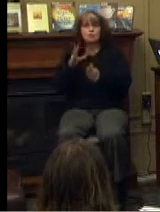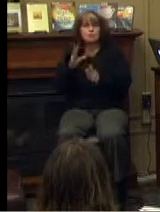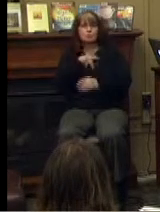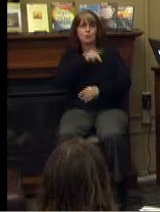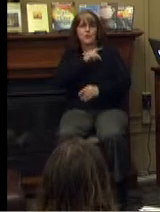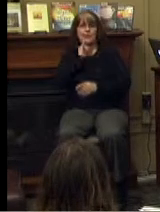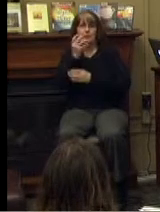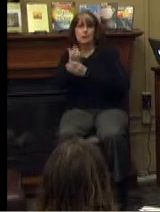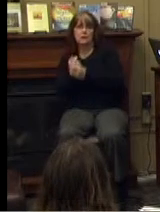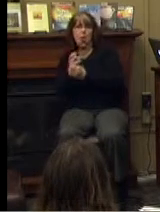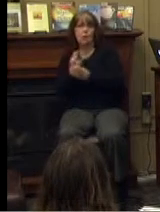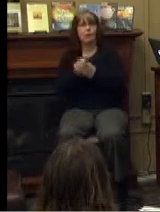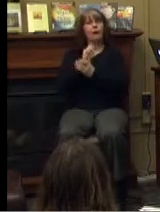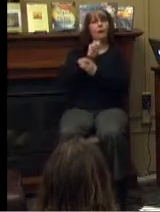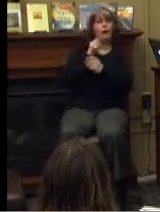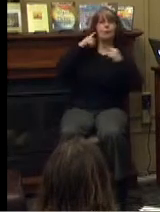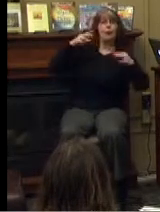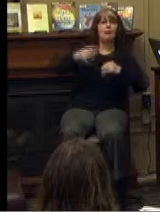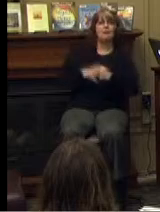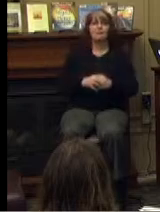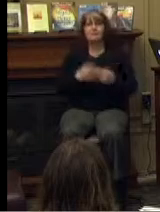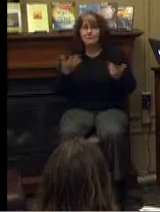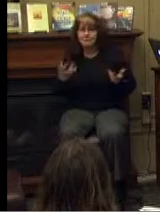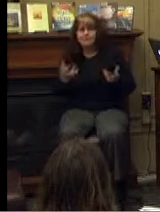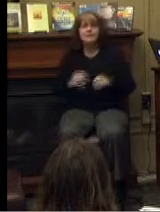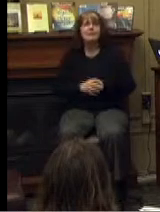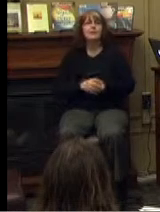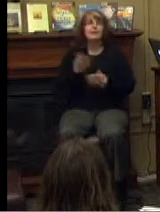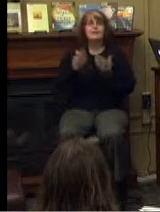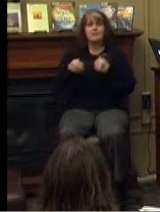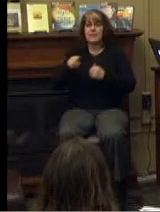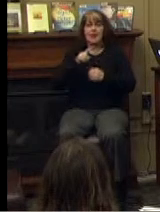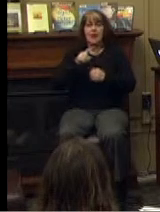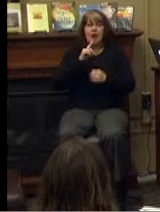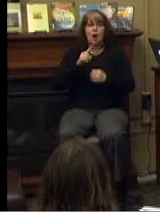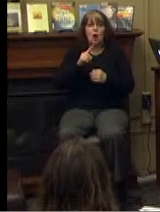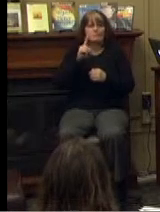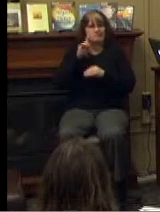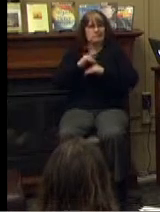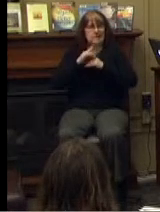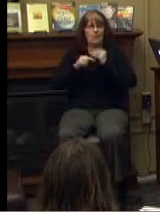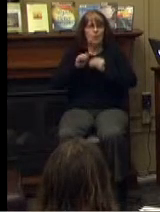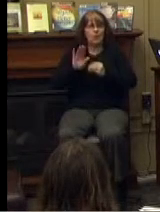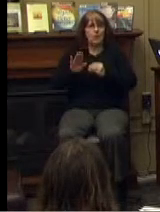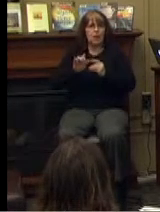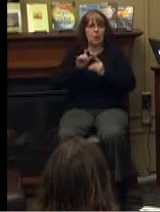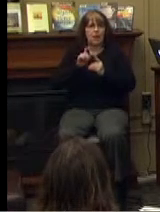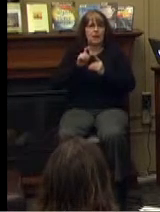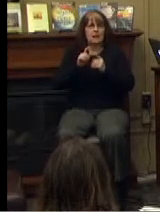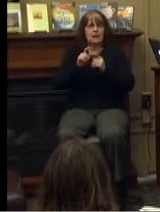they're cognizant of their dialect, which is one of the things that I